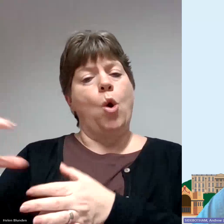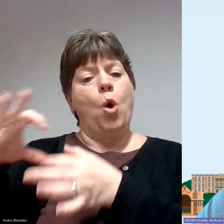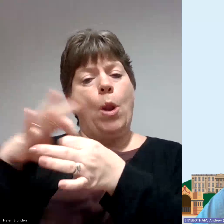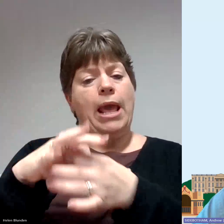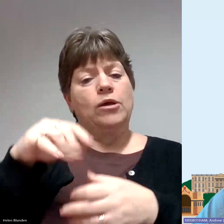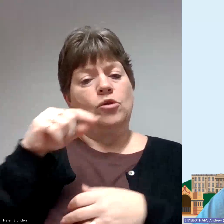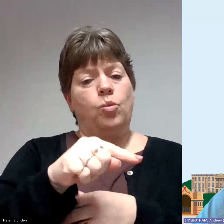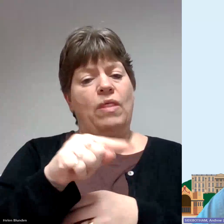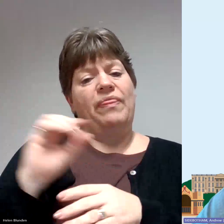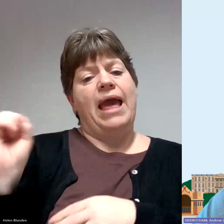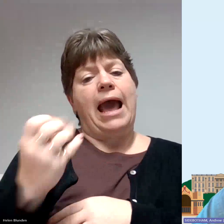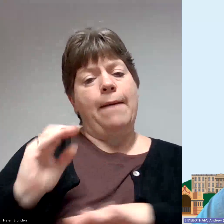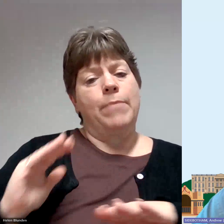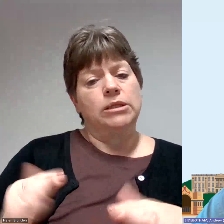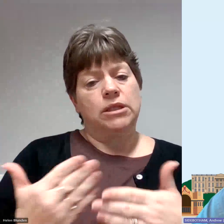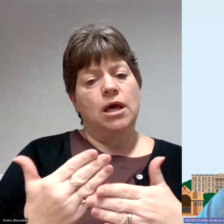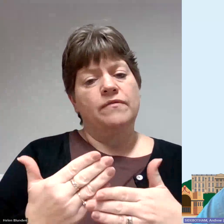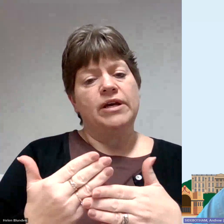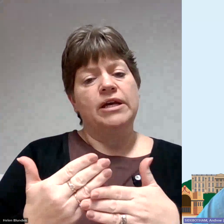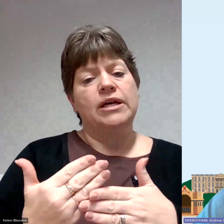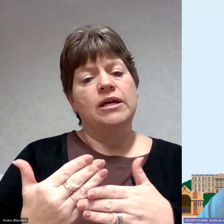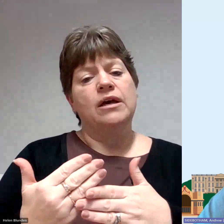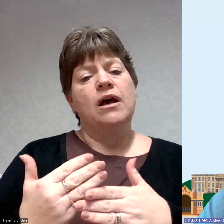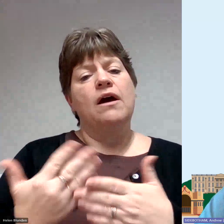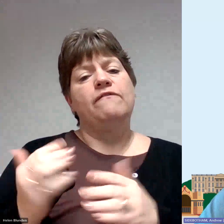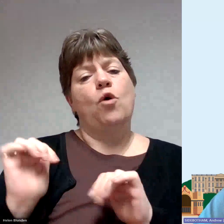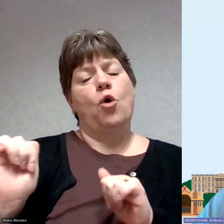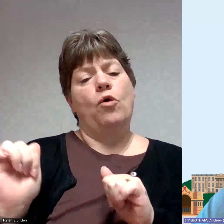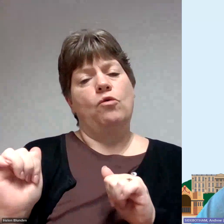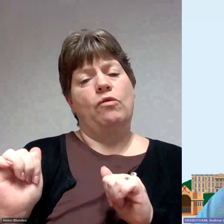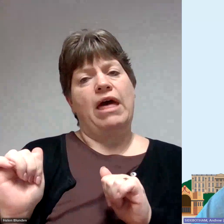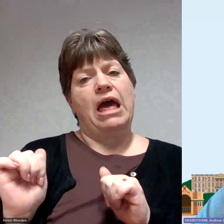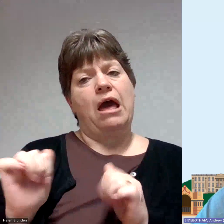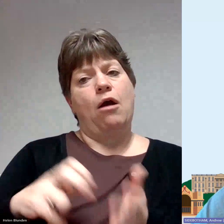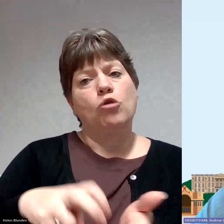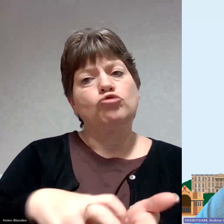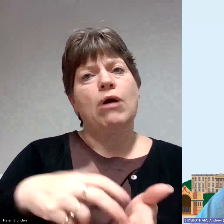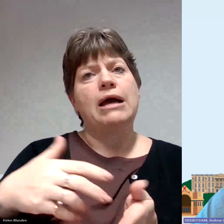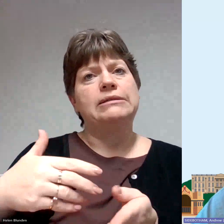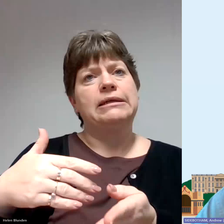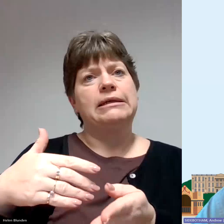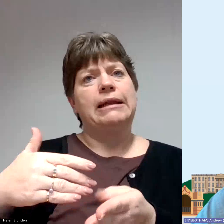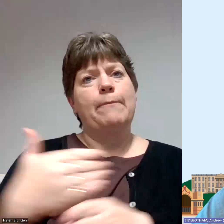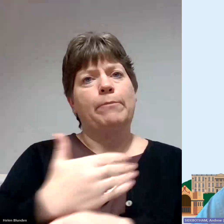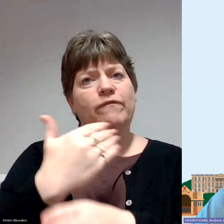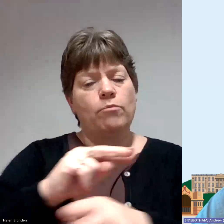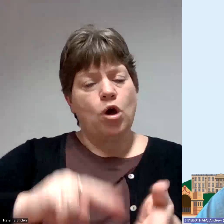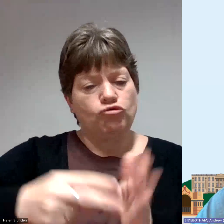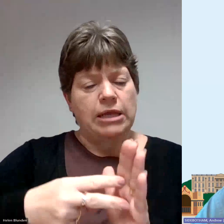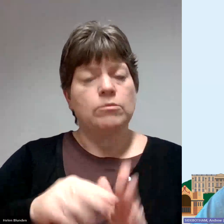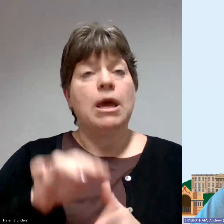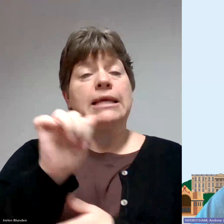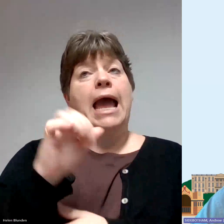closely with the ambulance service in terms of their contracting and performance arrangements. But yes, ambulance service